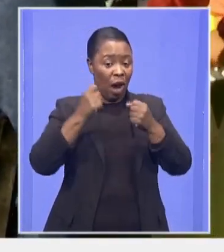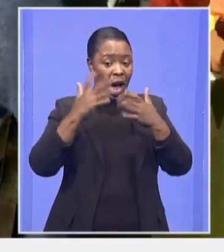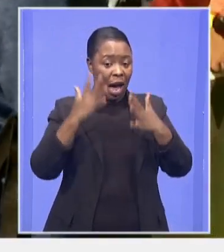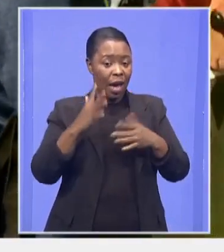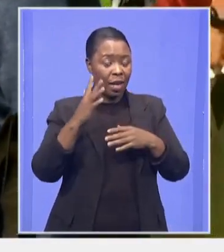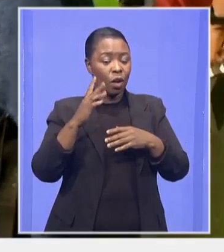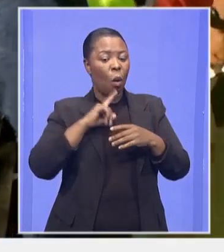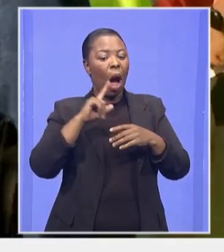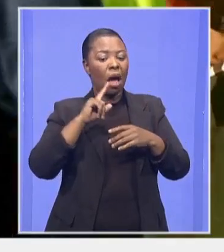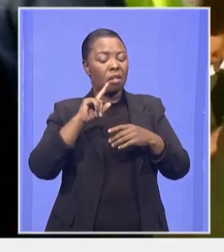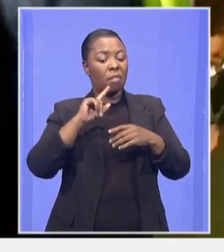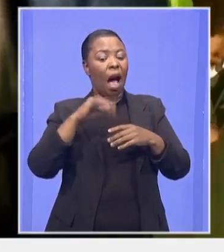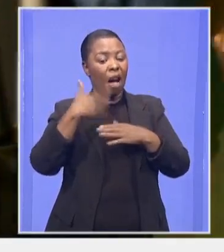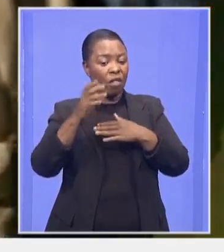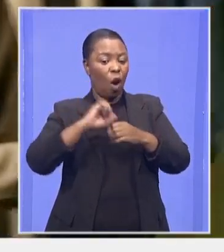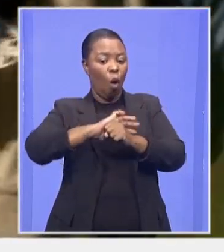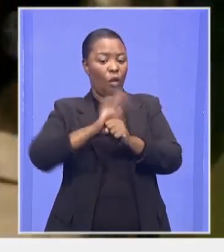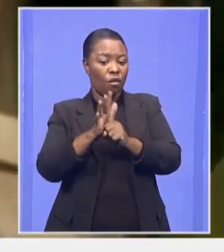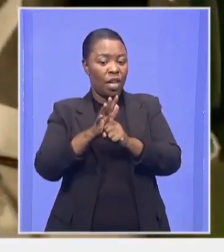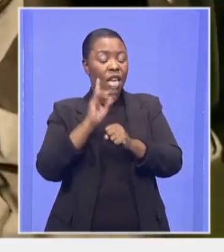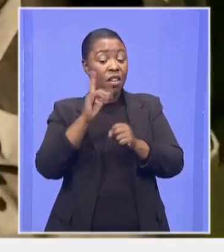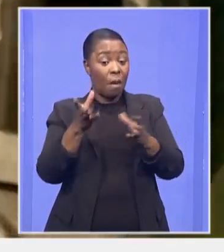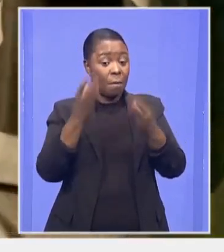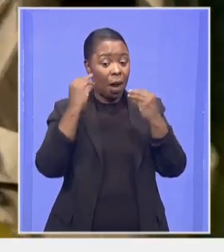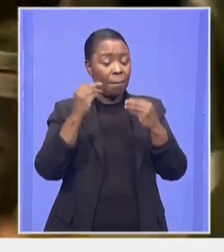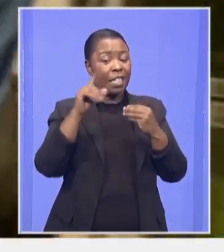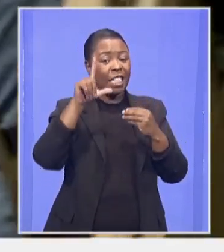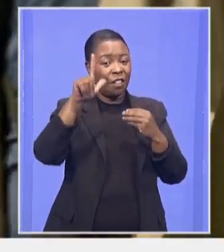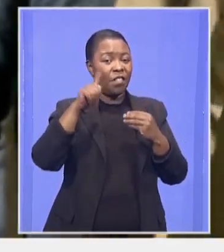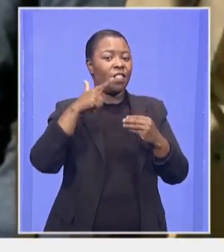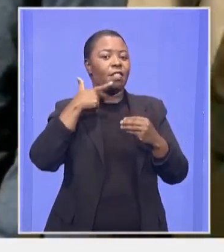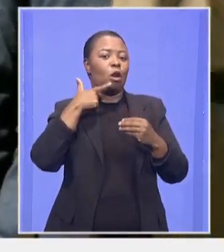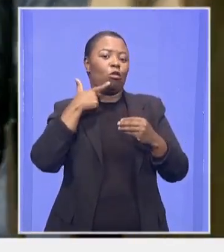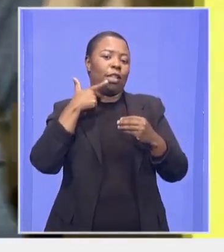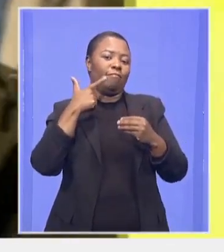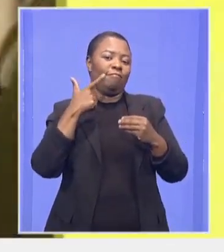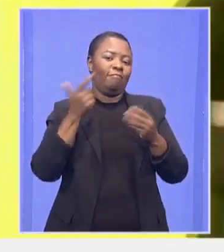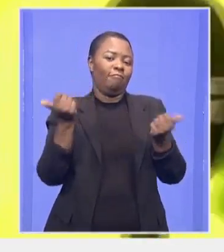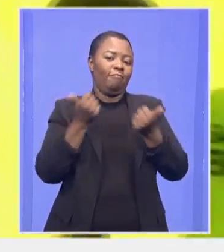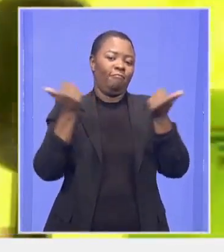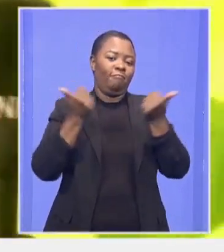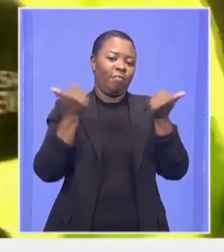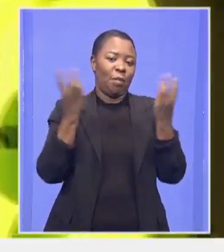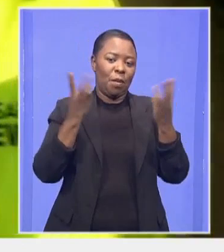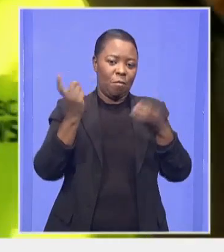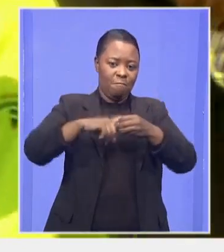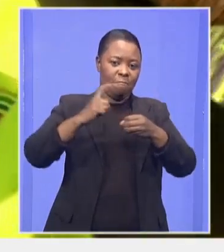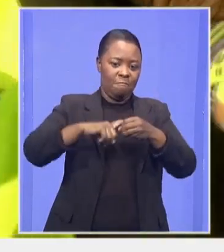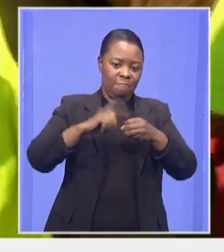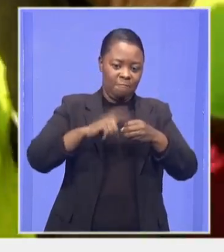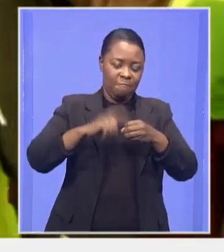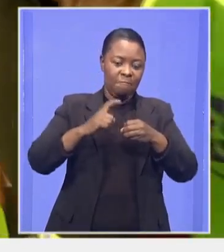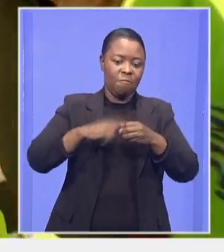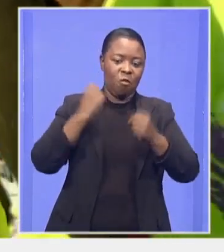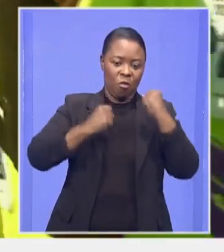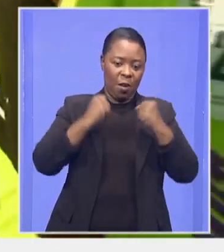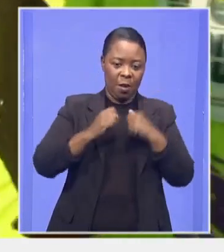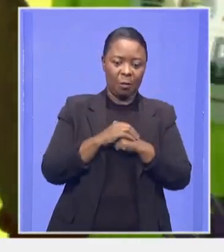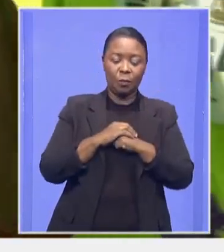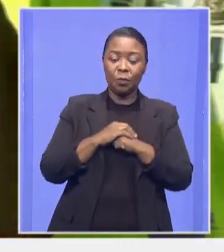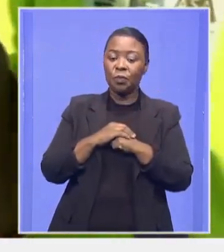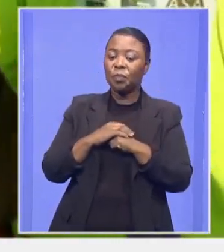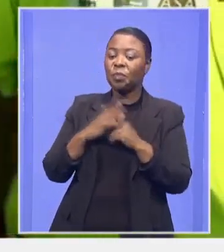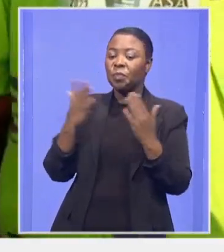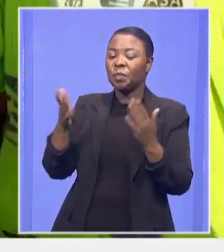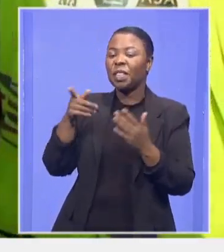COVID, and we've achieved 7,000 runners. Thank you so much, Mr. Ahmad Jacobs, just taking us down memory